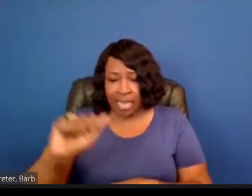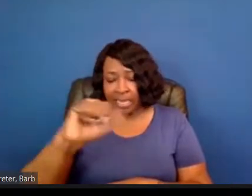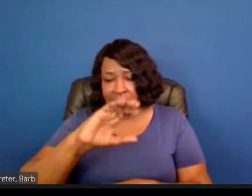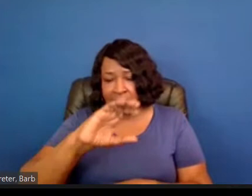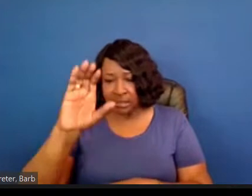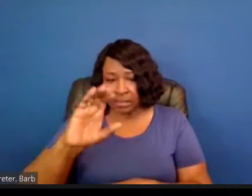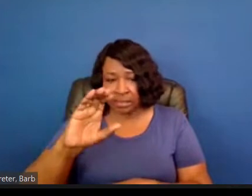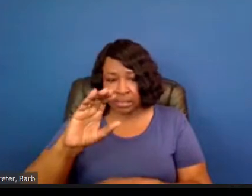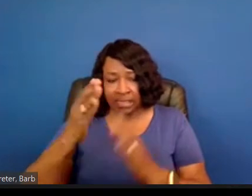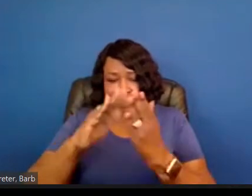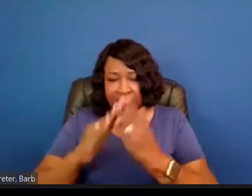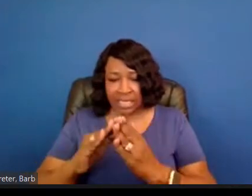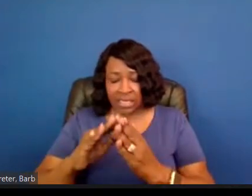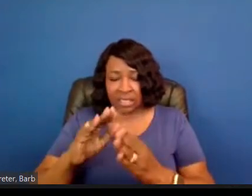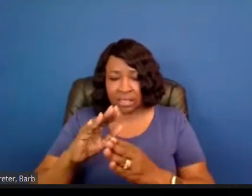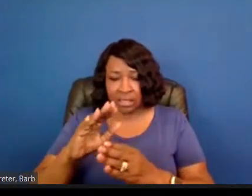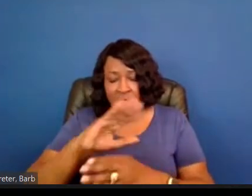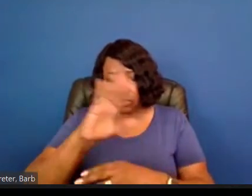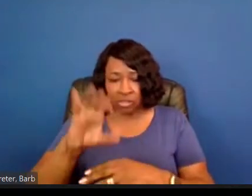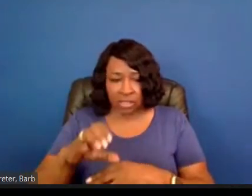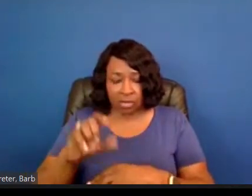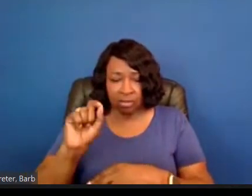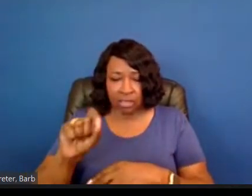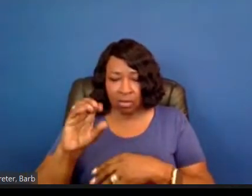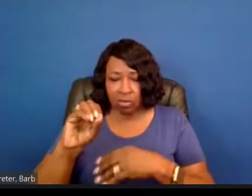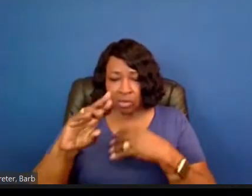And then, I'm sorry, how do you spell your last name? The last name?